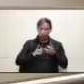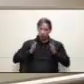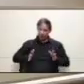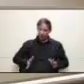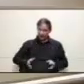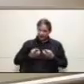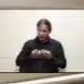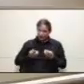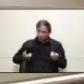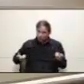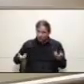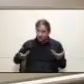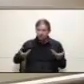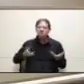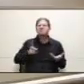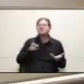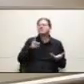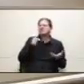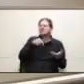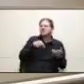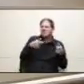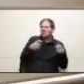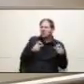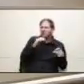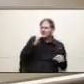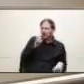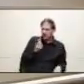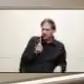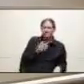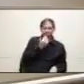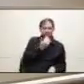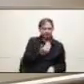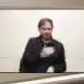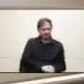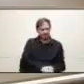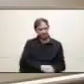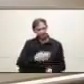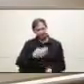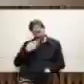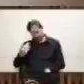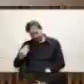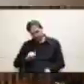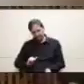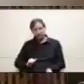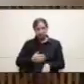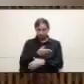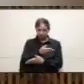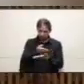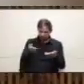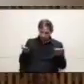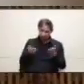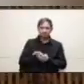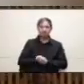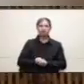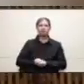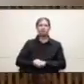resources? What does that paragraph actually mean? Thank you. Thank you. The Executive